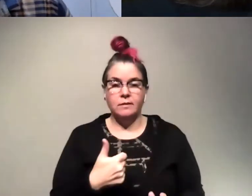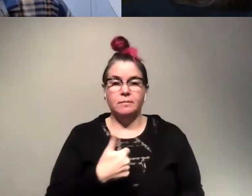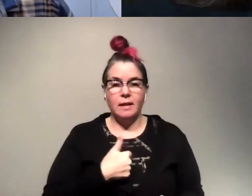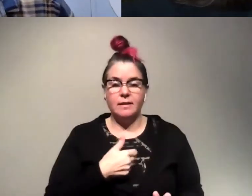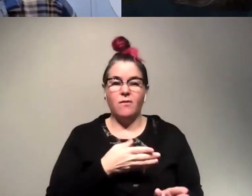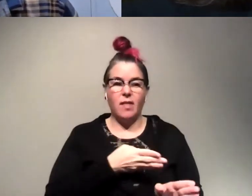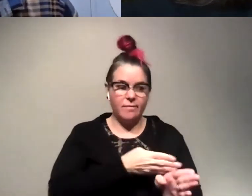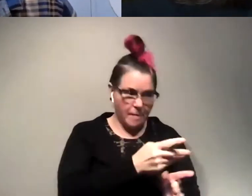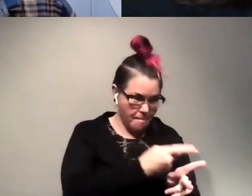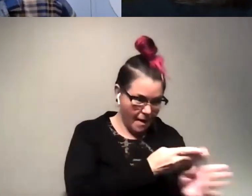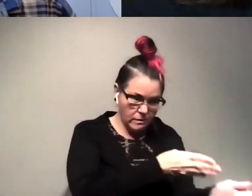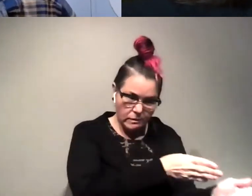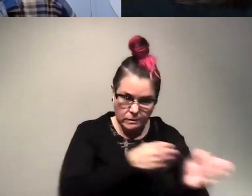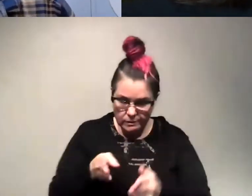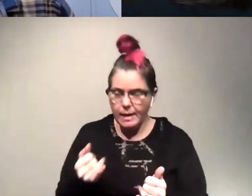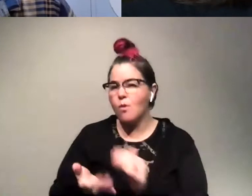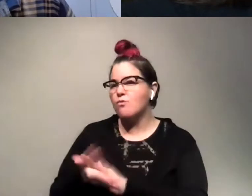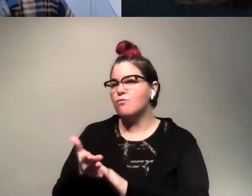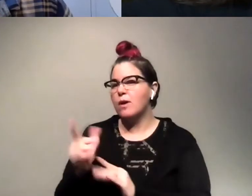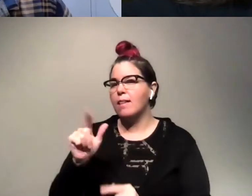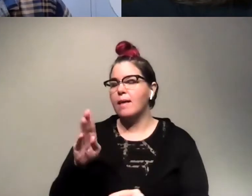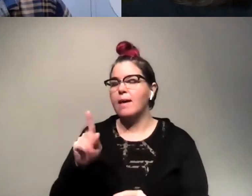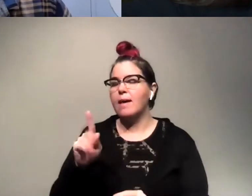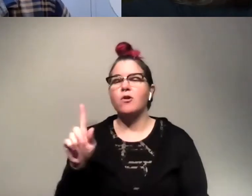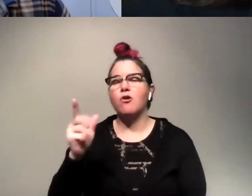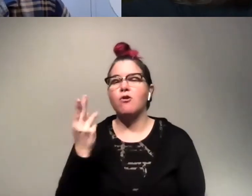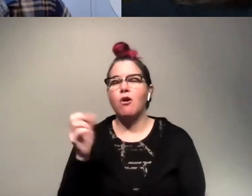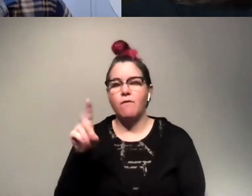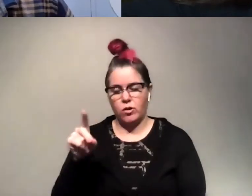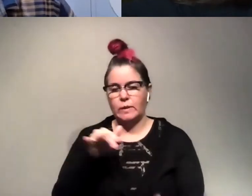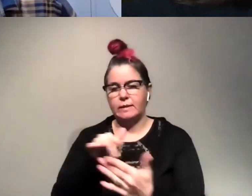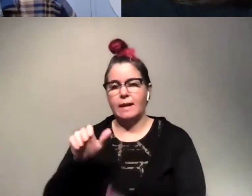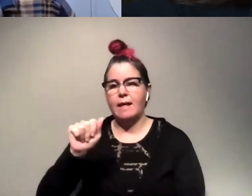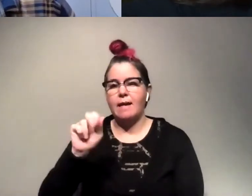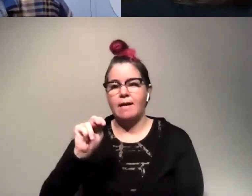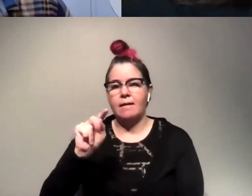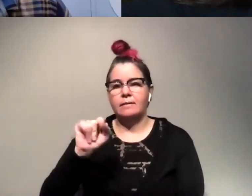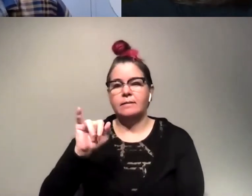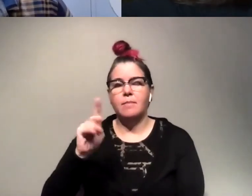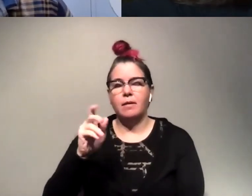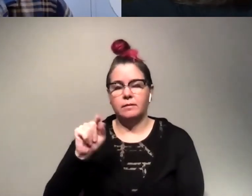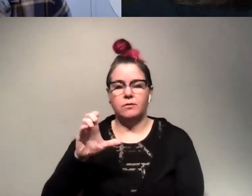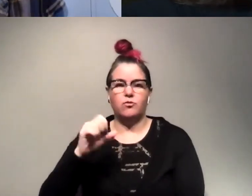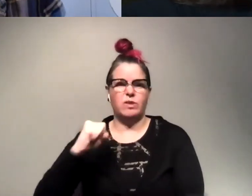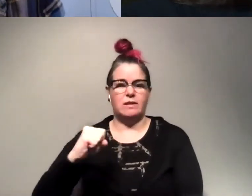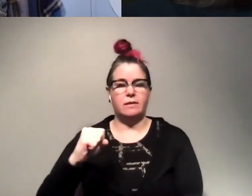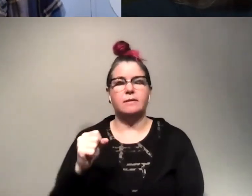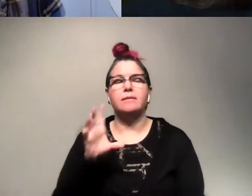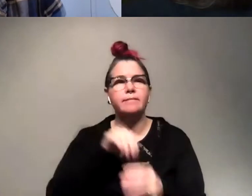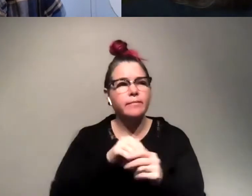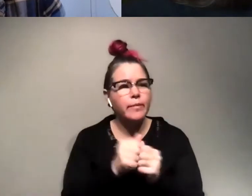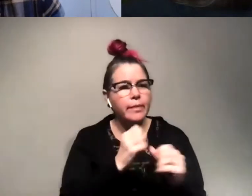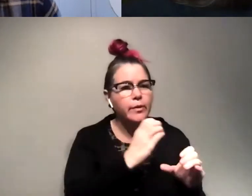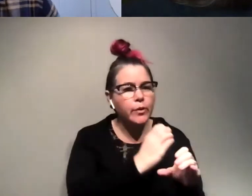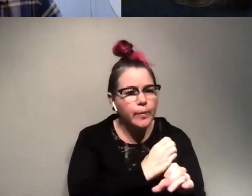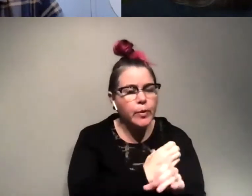fields. And now I run a lab at Harvard where we study that using a combination of computers and